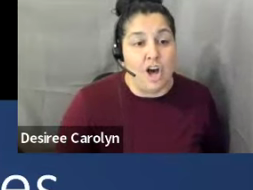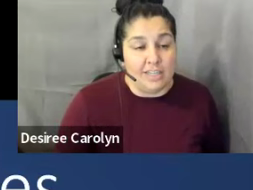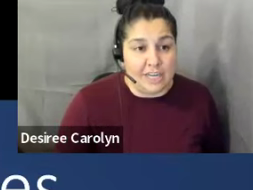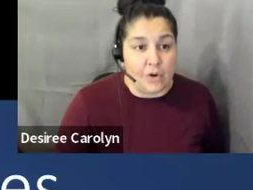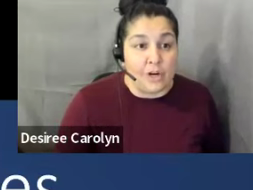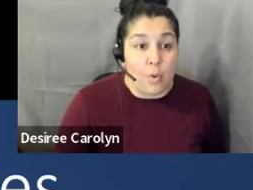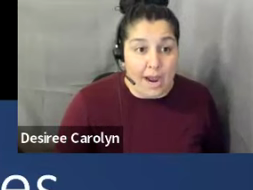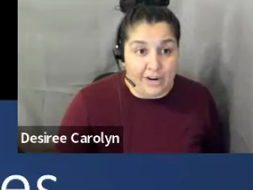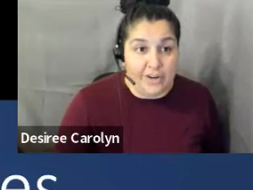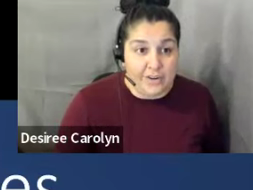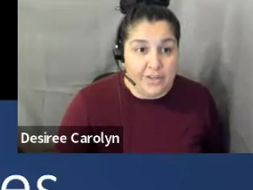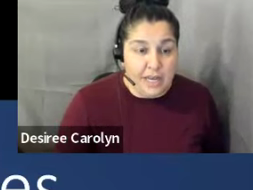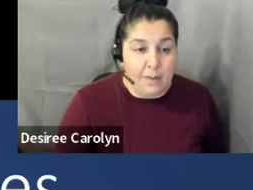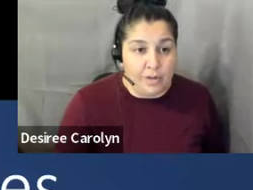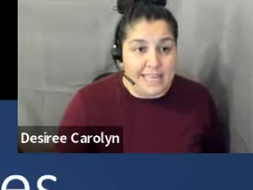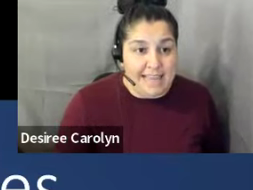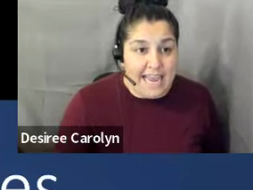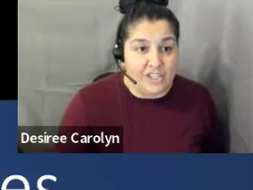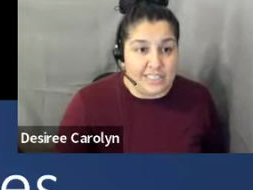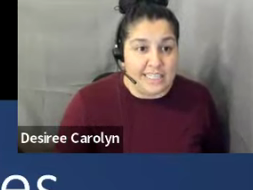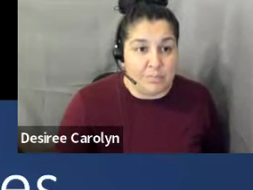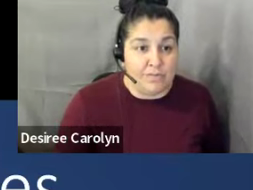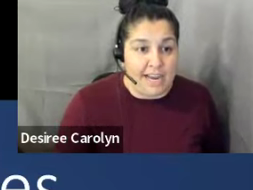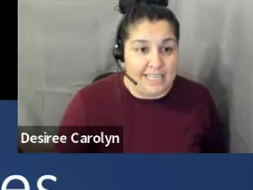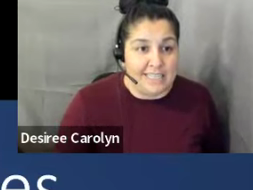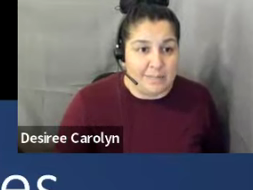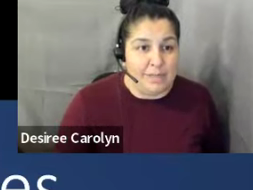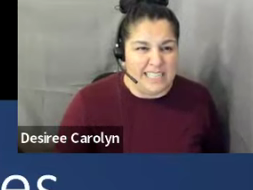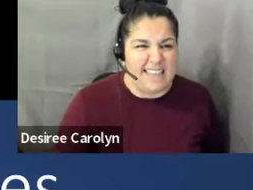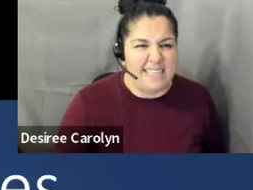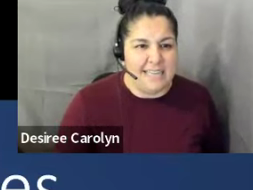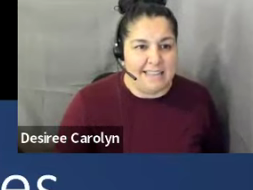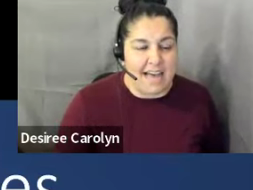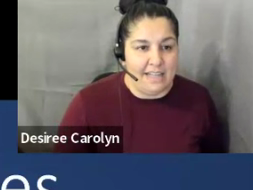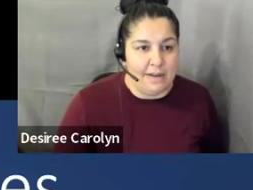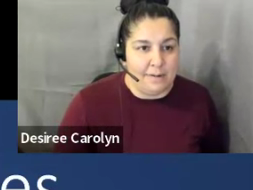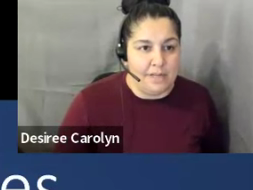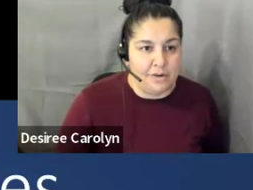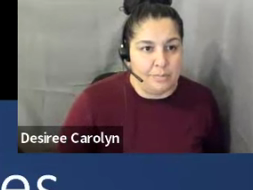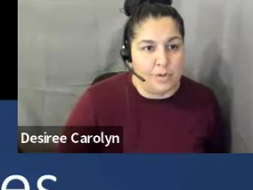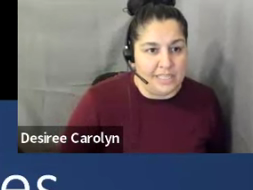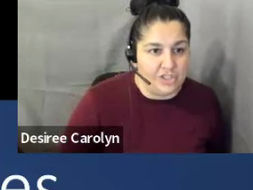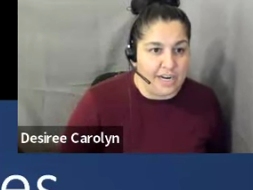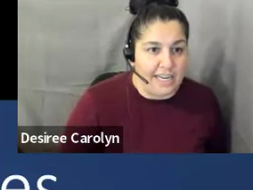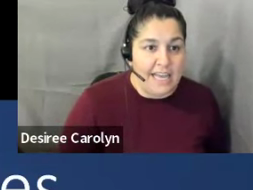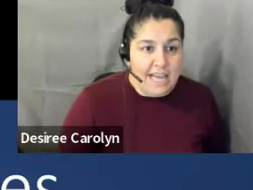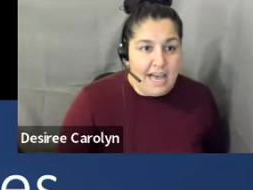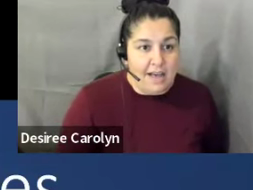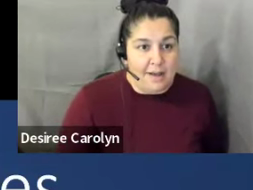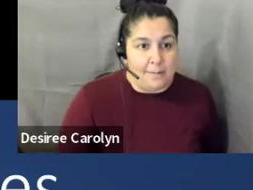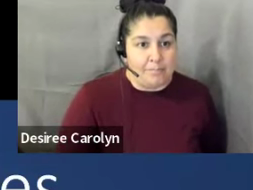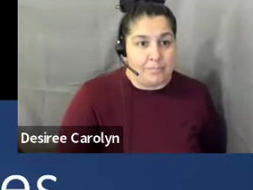and the laws that are required within the agencies to provide accessibility. Things like that are important in the training.